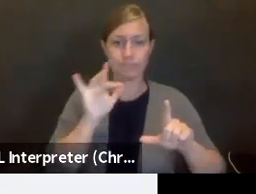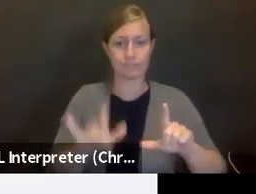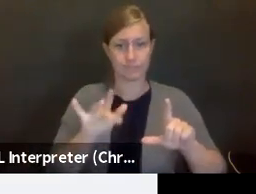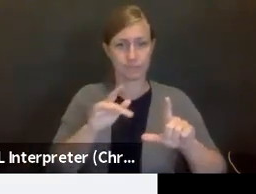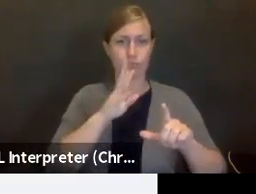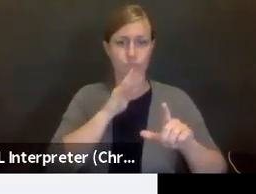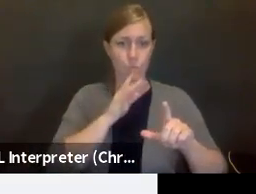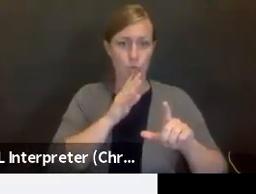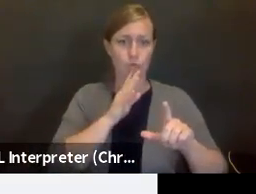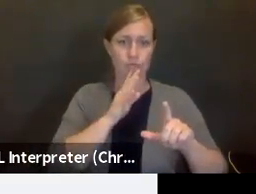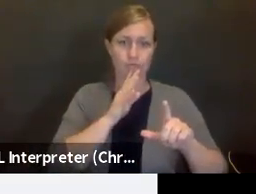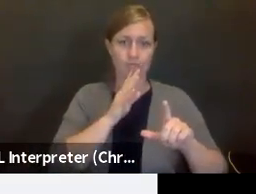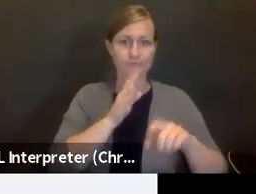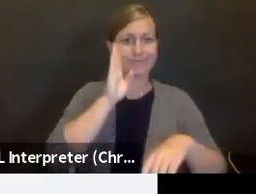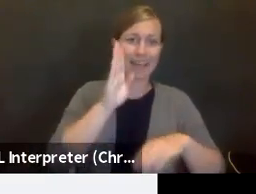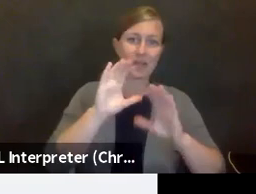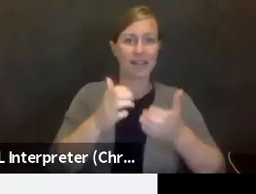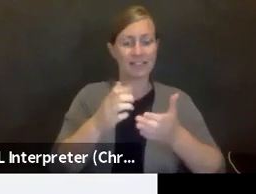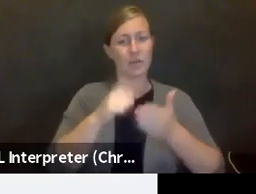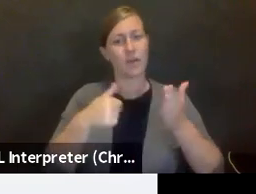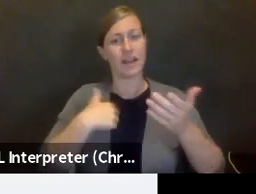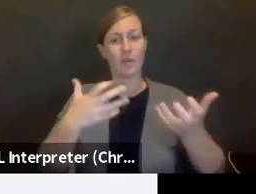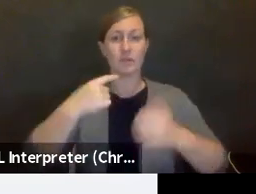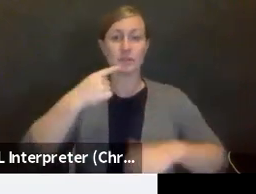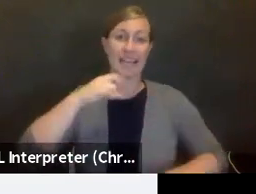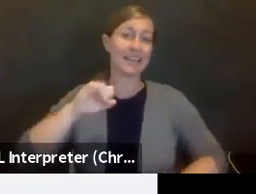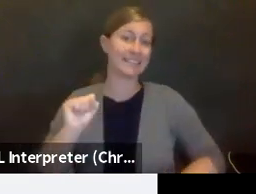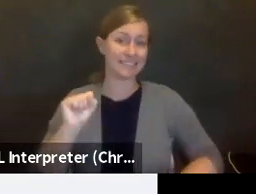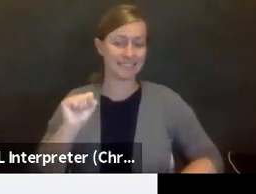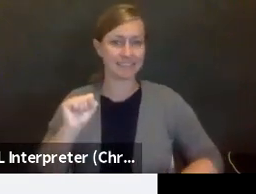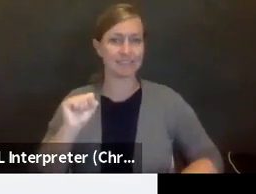recording. Hello class, what I want to say is,